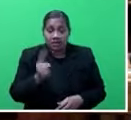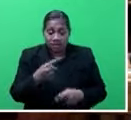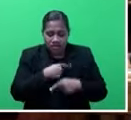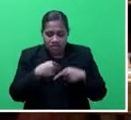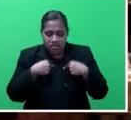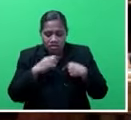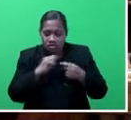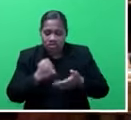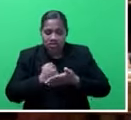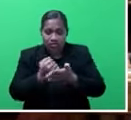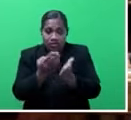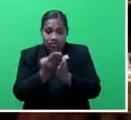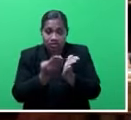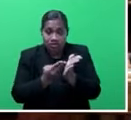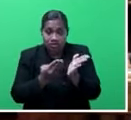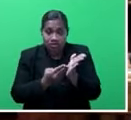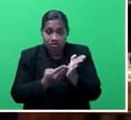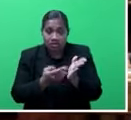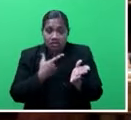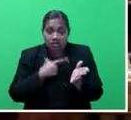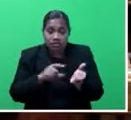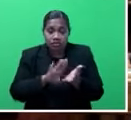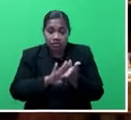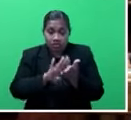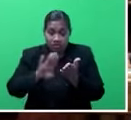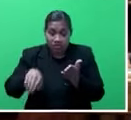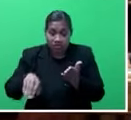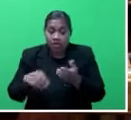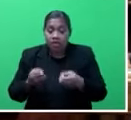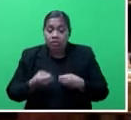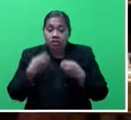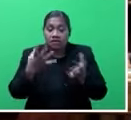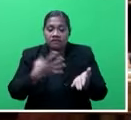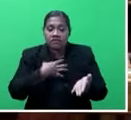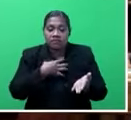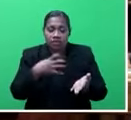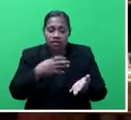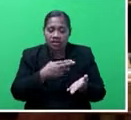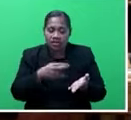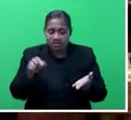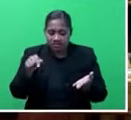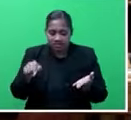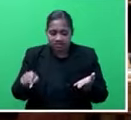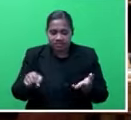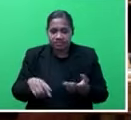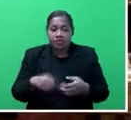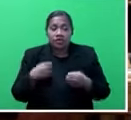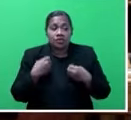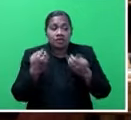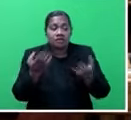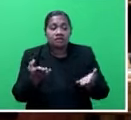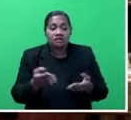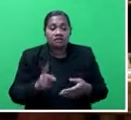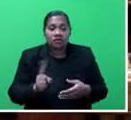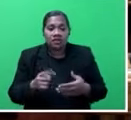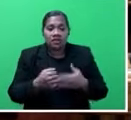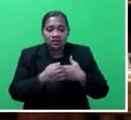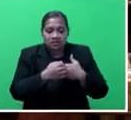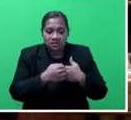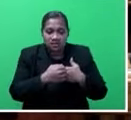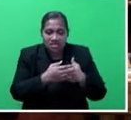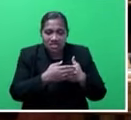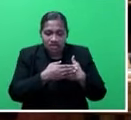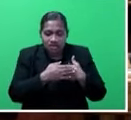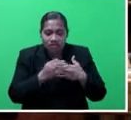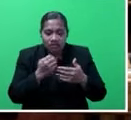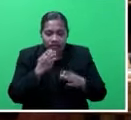budget because we will remove all this and we'll give to you much, much more than that. We'll give to you security of employment.